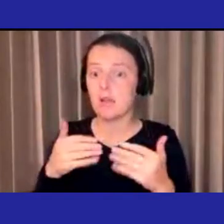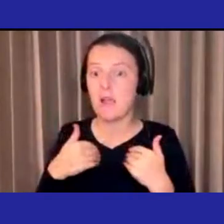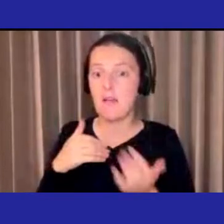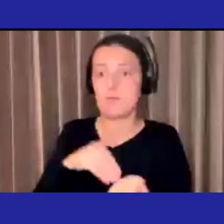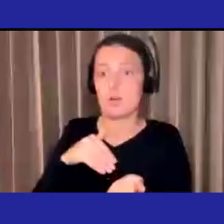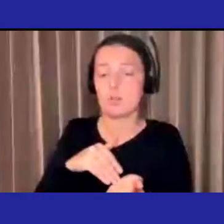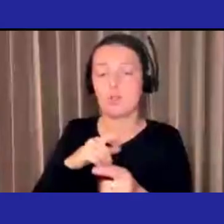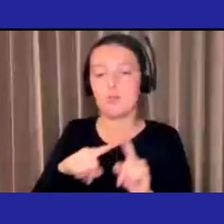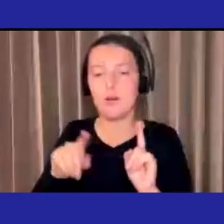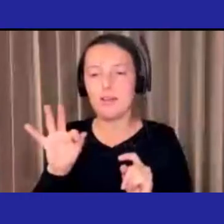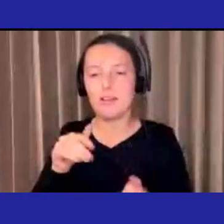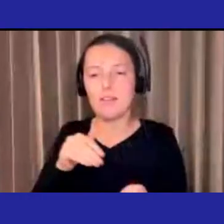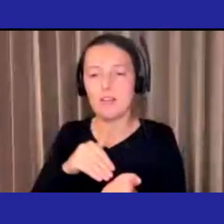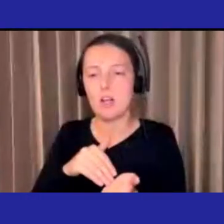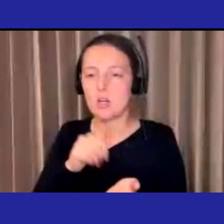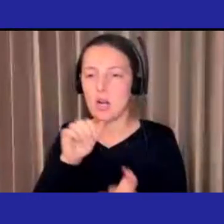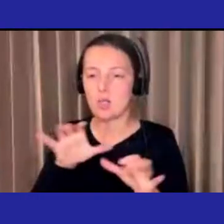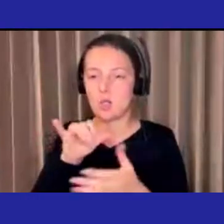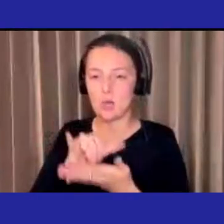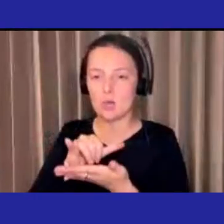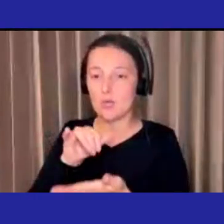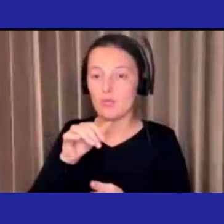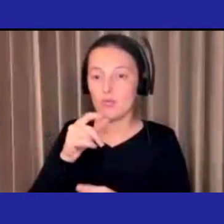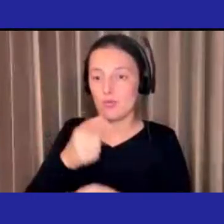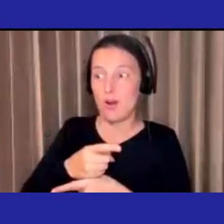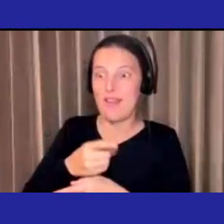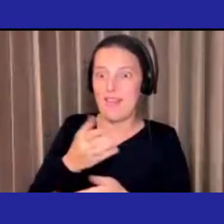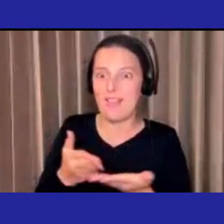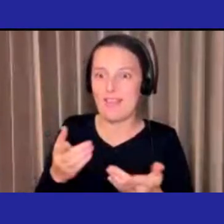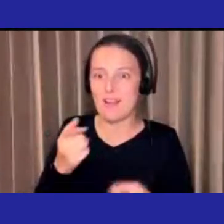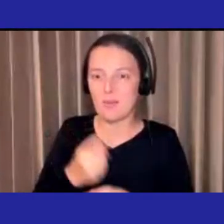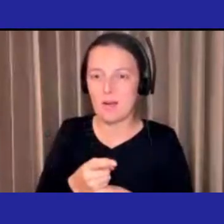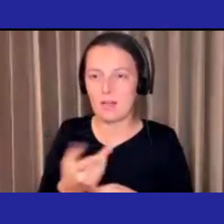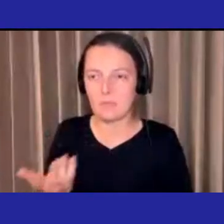doing the right thing, it's not going to make that big a difference.